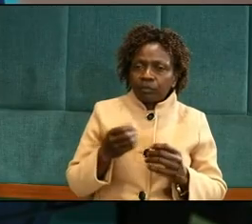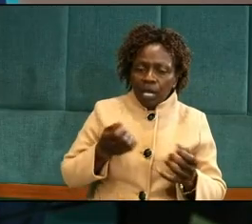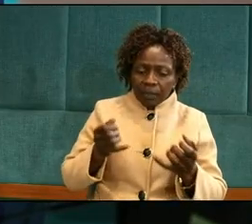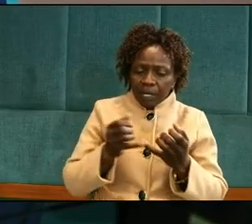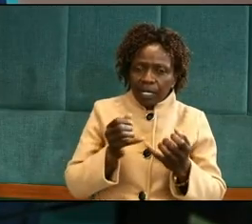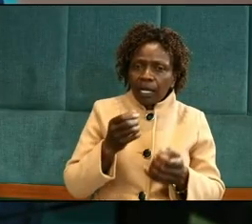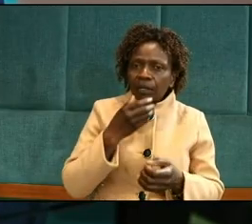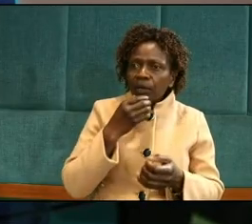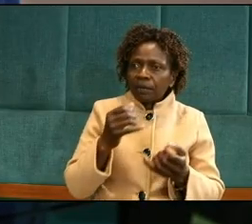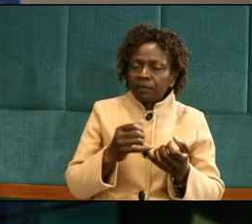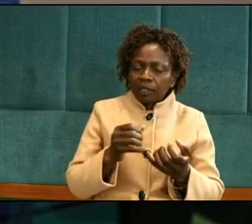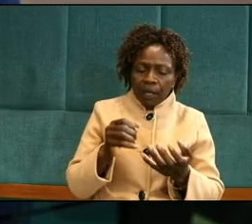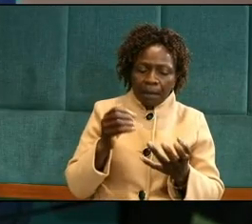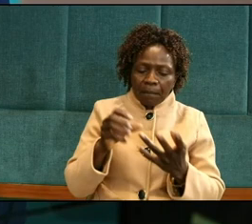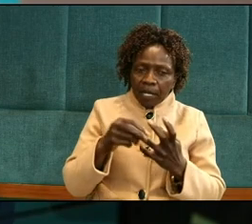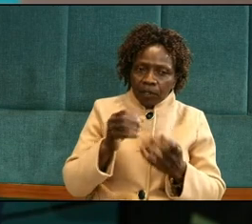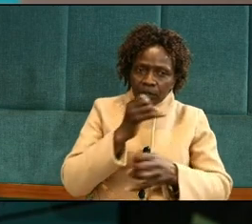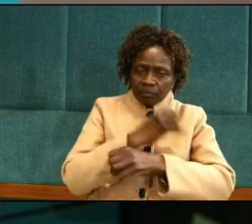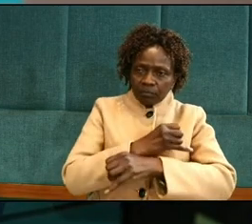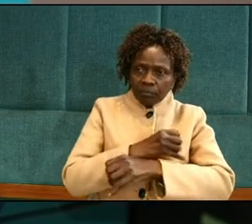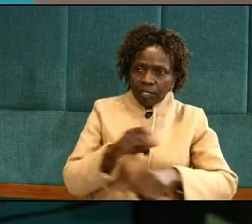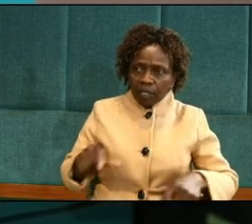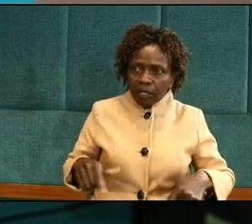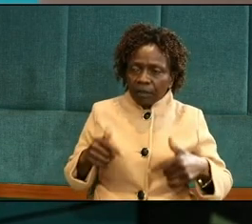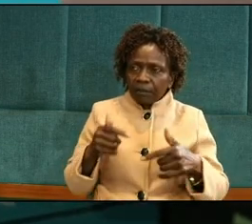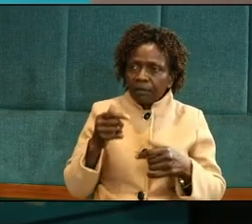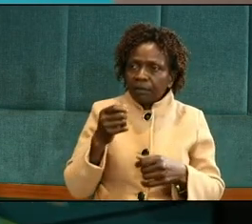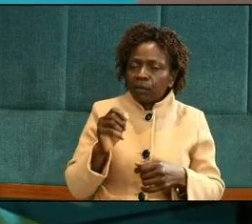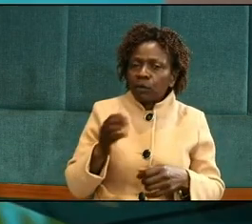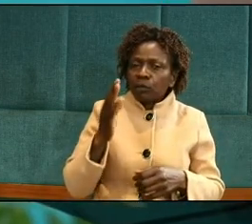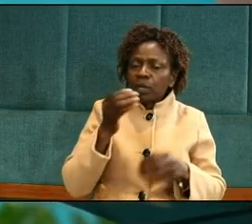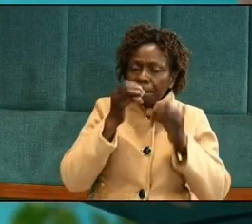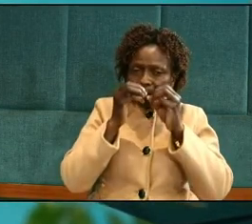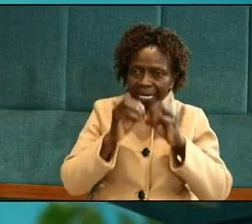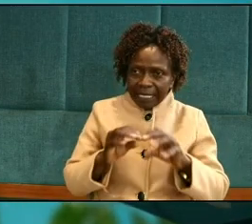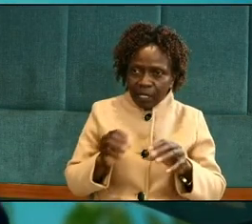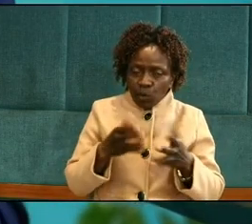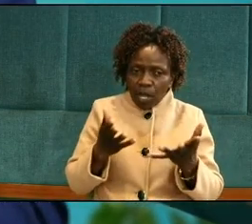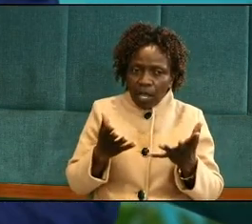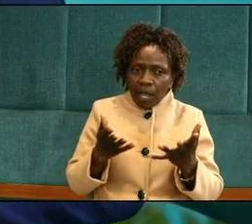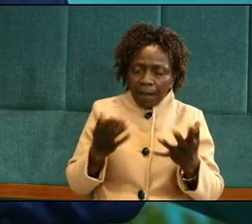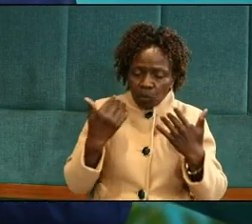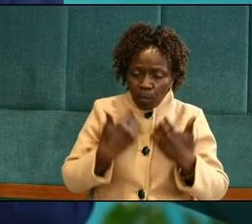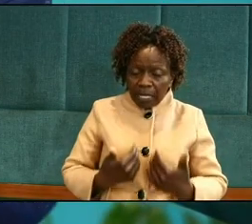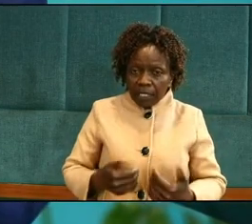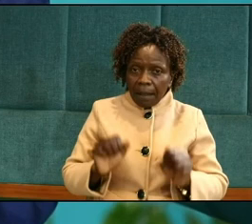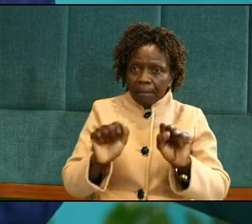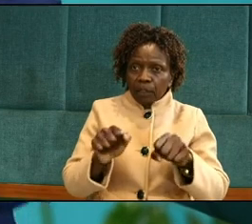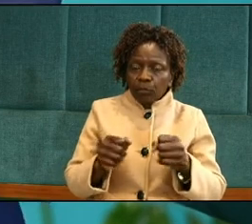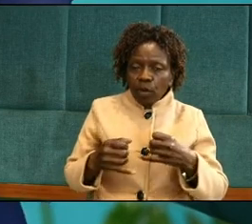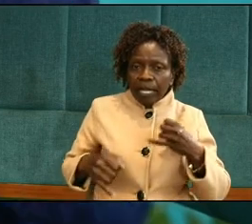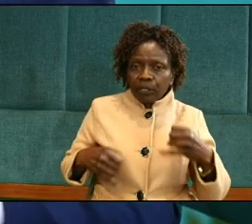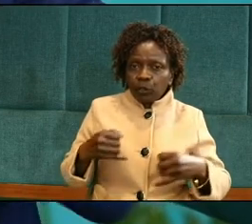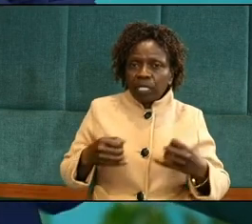Rather, marriage was institutionalized by God to be a blessing where humanity can